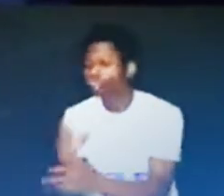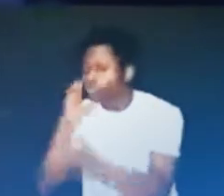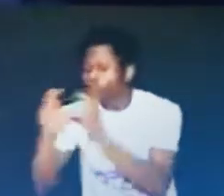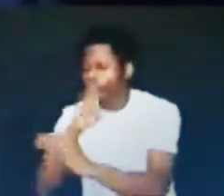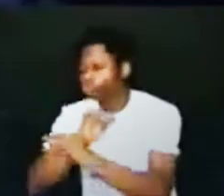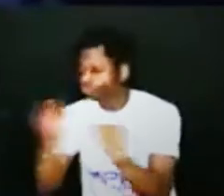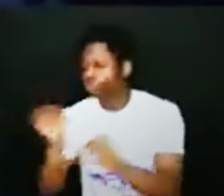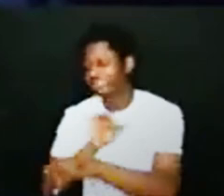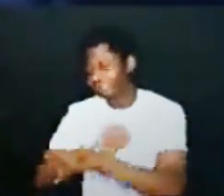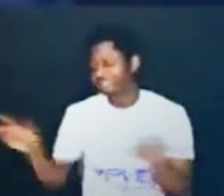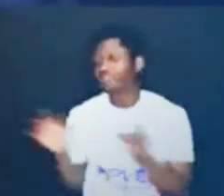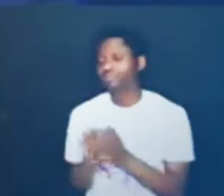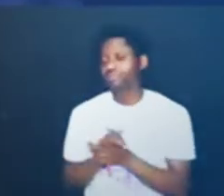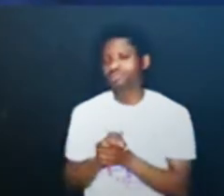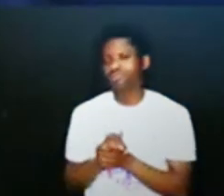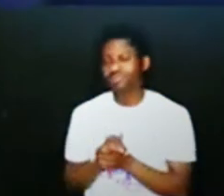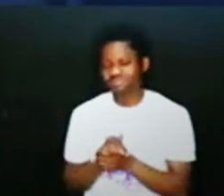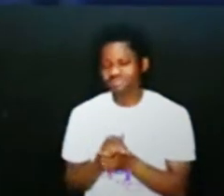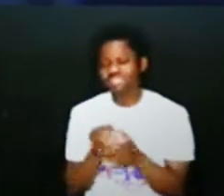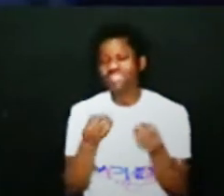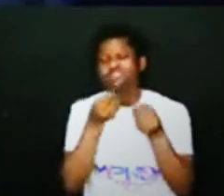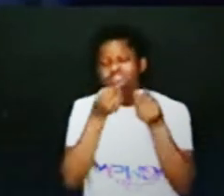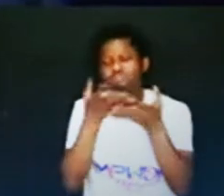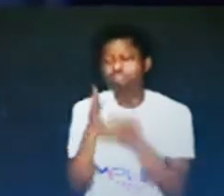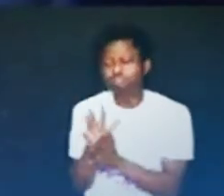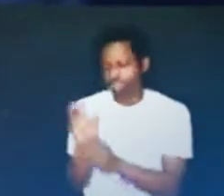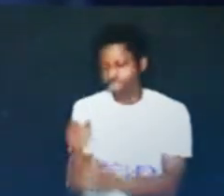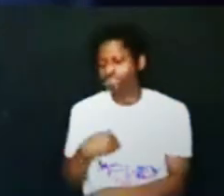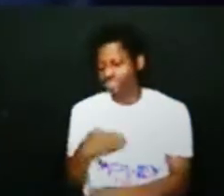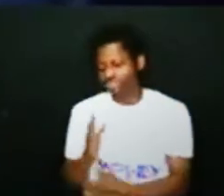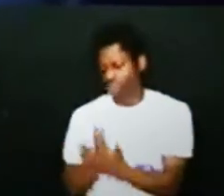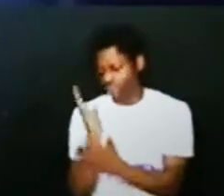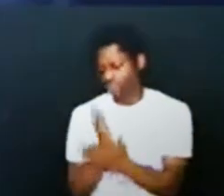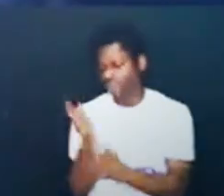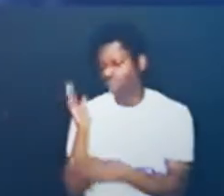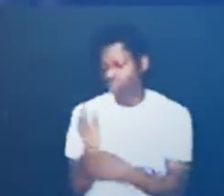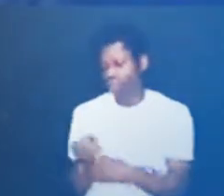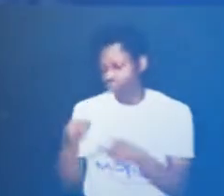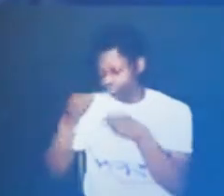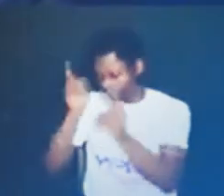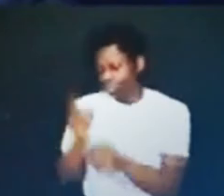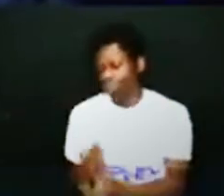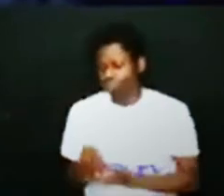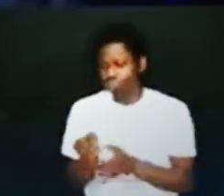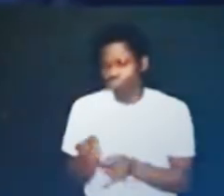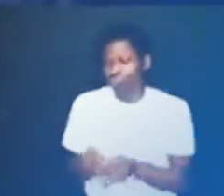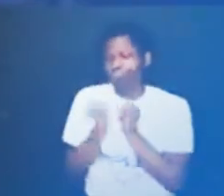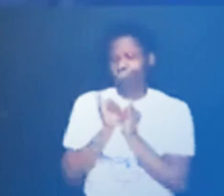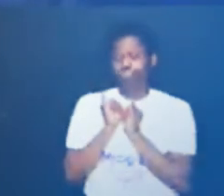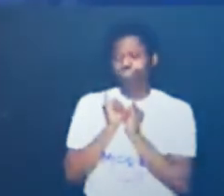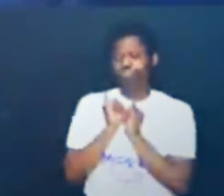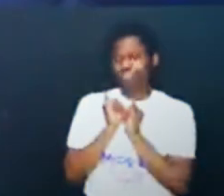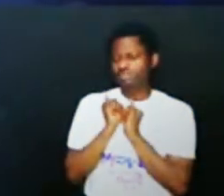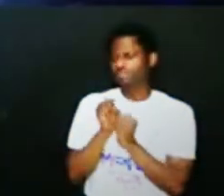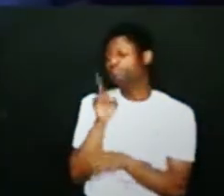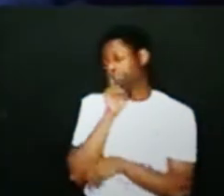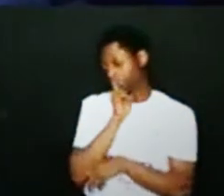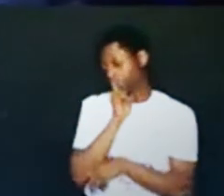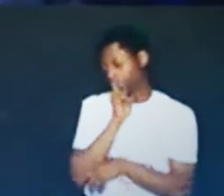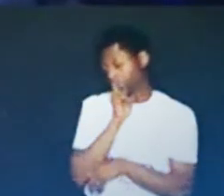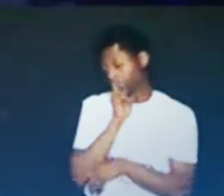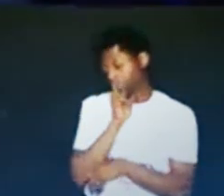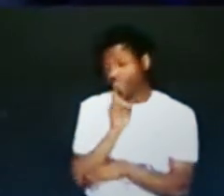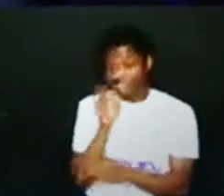You tell yourself that you are justified. But you see, not talking means destroying.